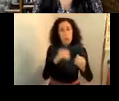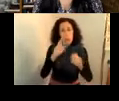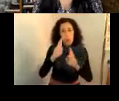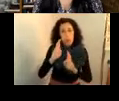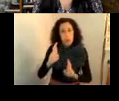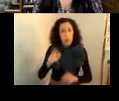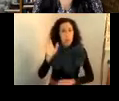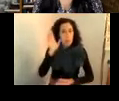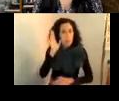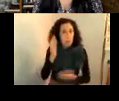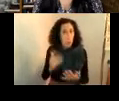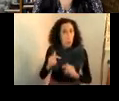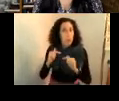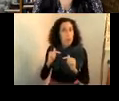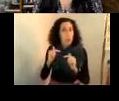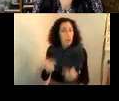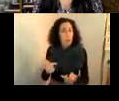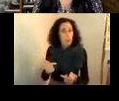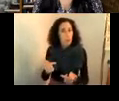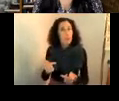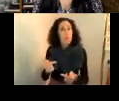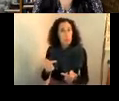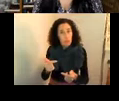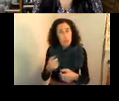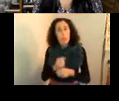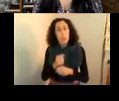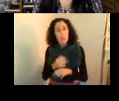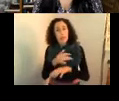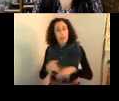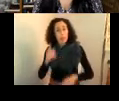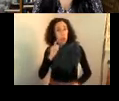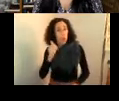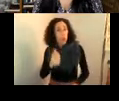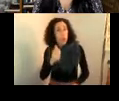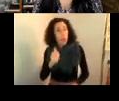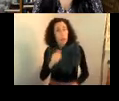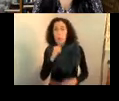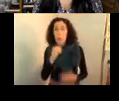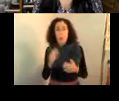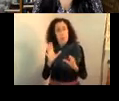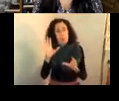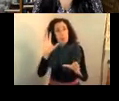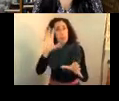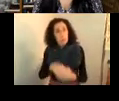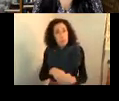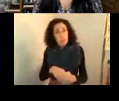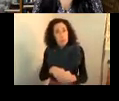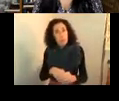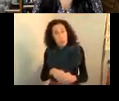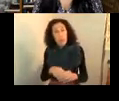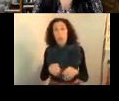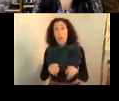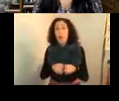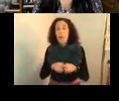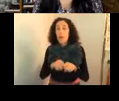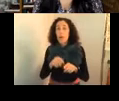that, but while recognizing that you want to be creating space and time for other people to share their wisdom as well. And if you're